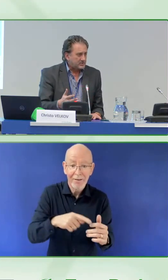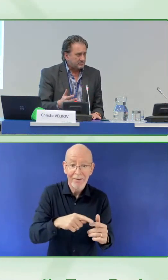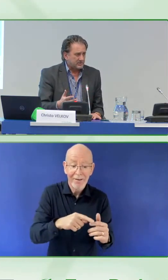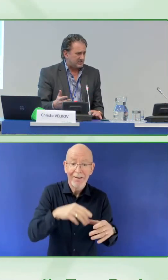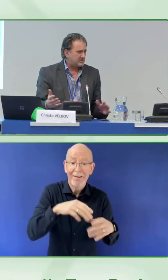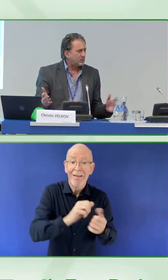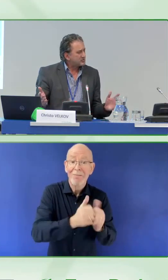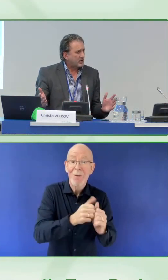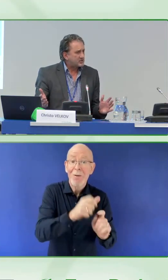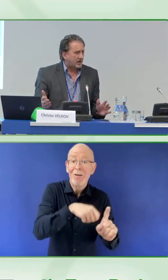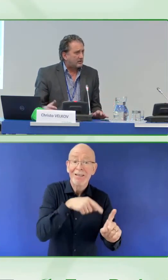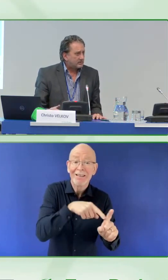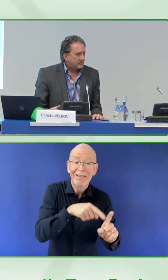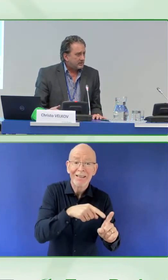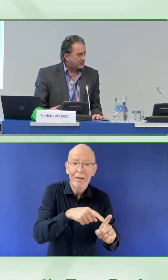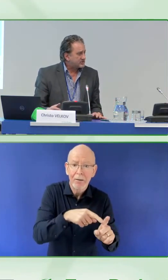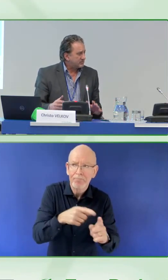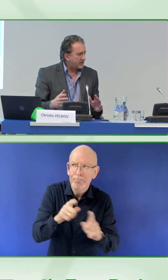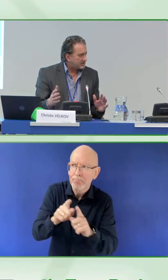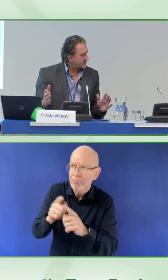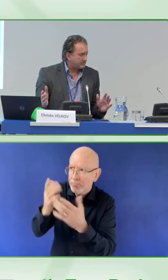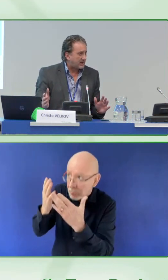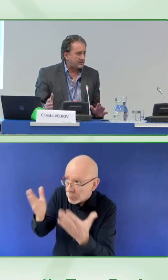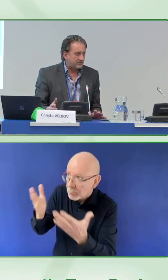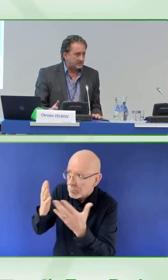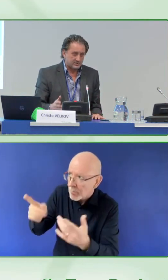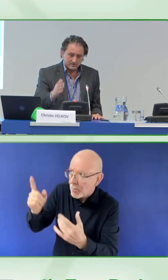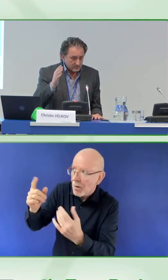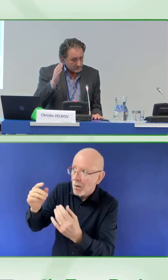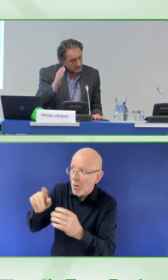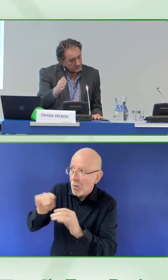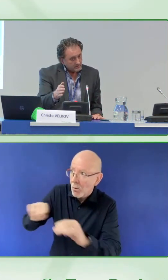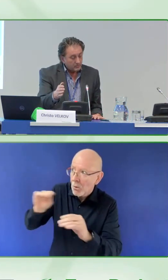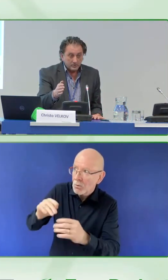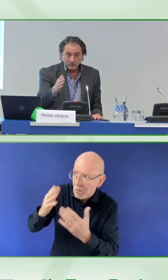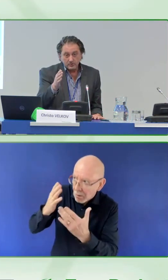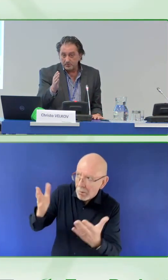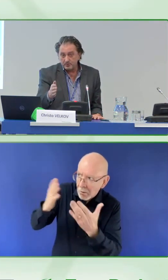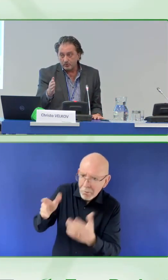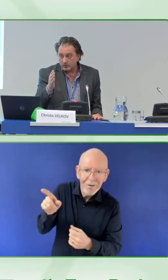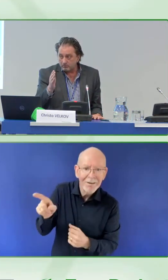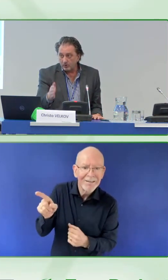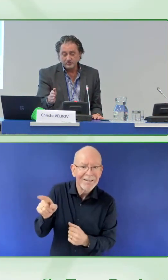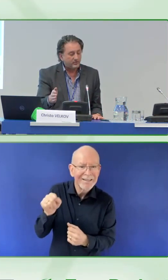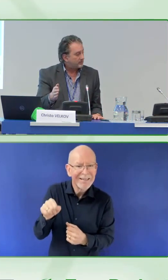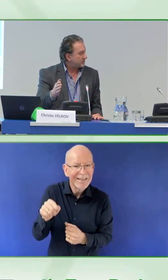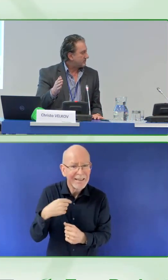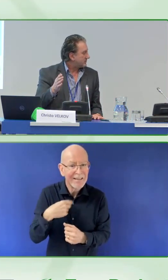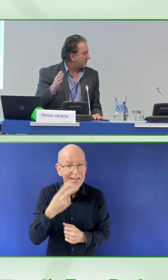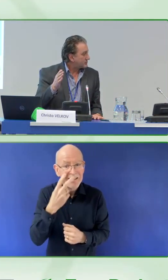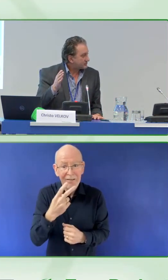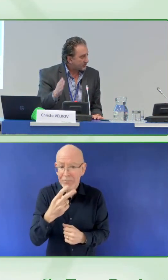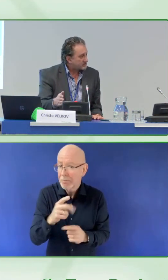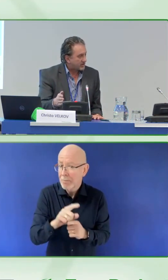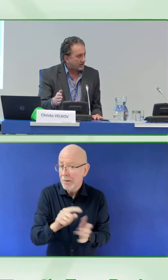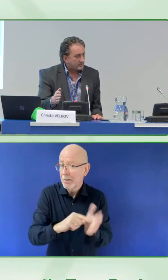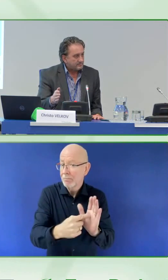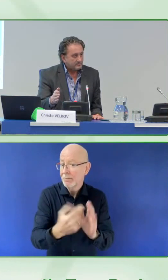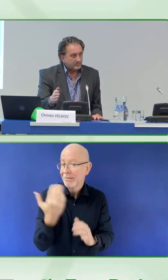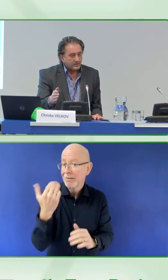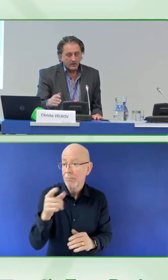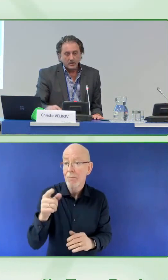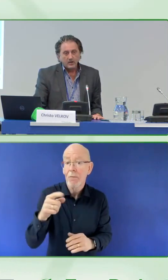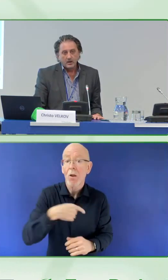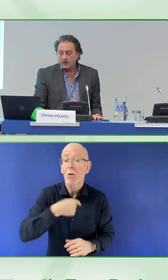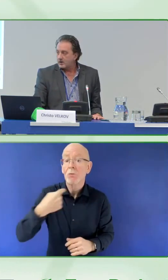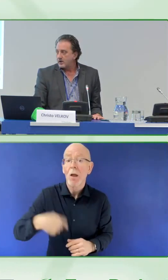People with disabilities, the most fragile. Somebody has some bad ideas, they will go to the people who are most vulnerable, most fragile.